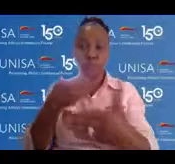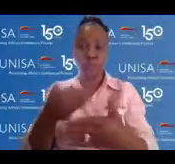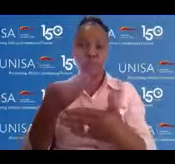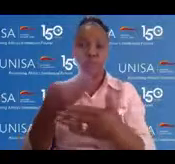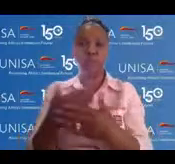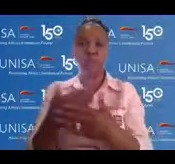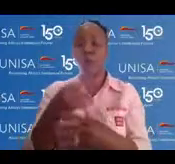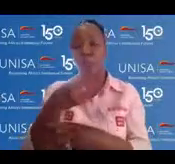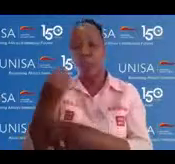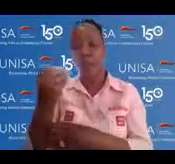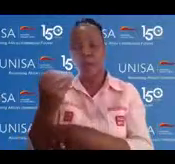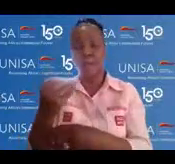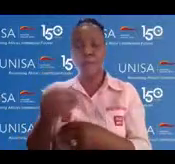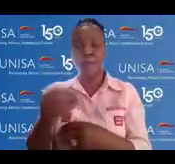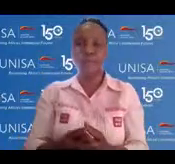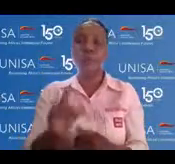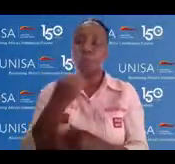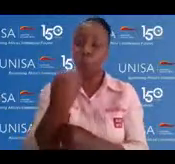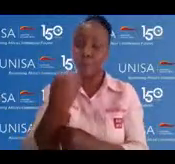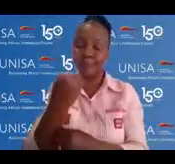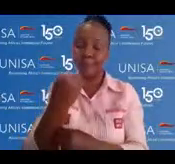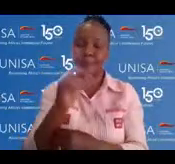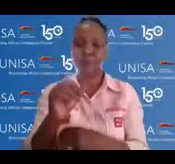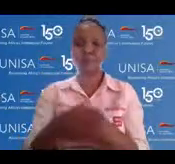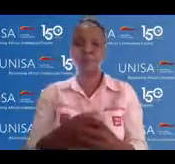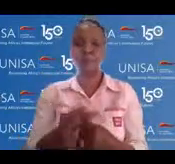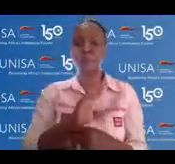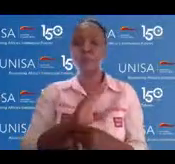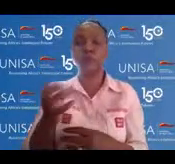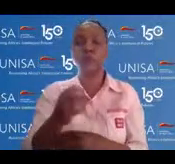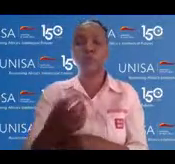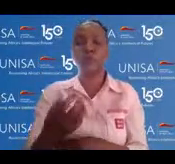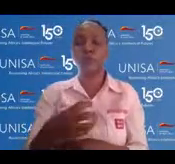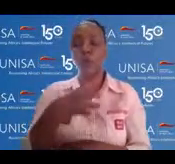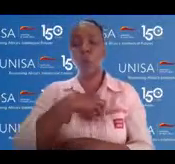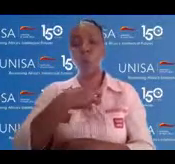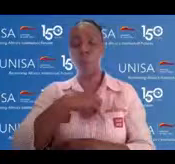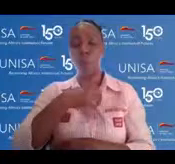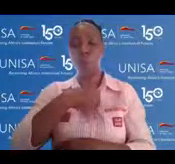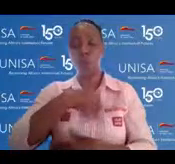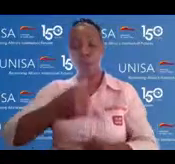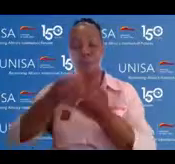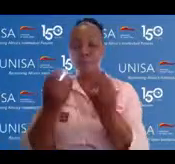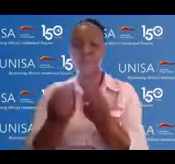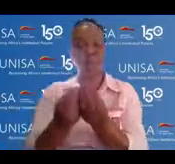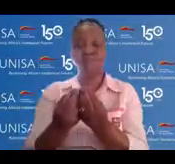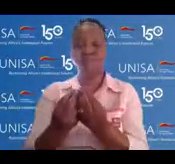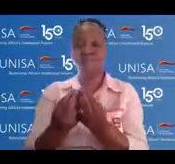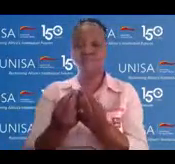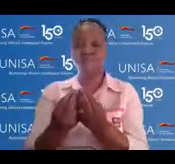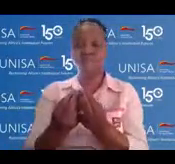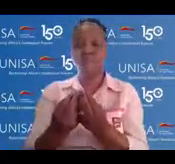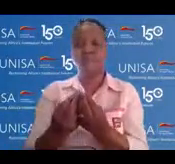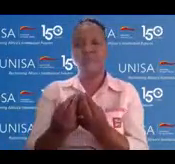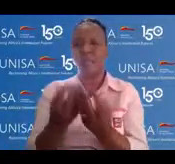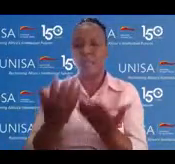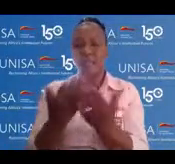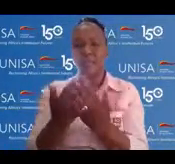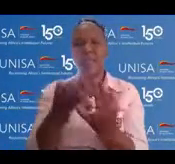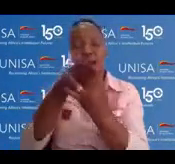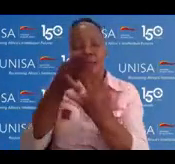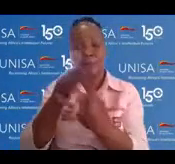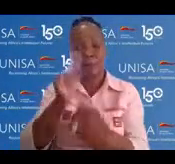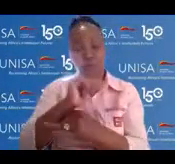1, you don't have to own the device that you're using. at least have access to a device during your